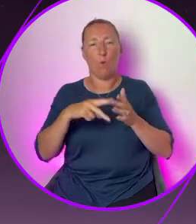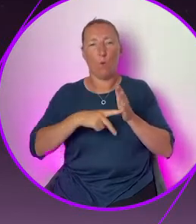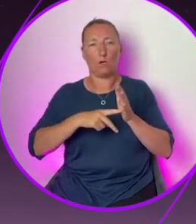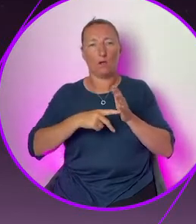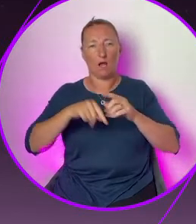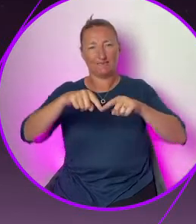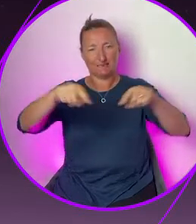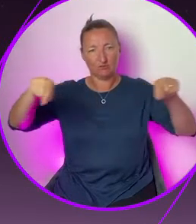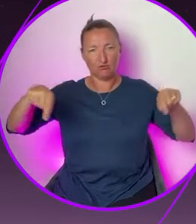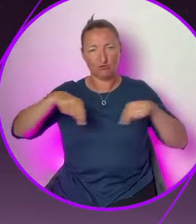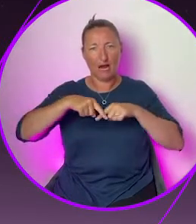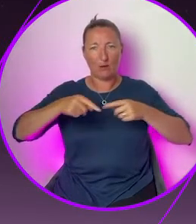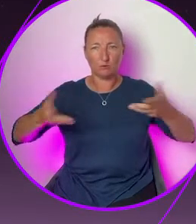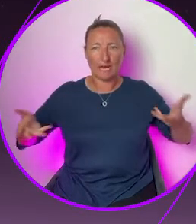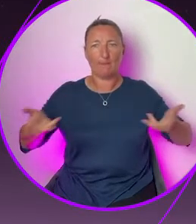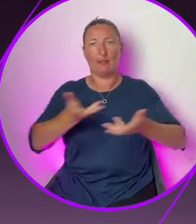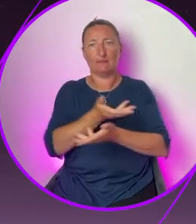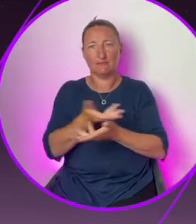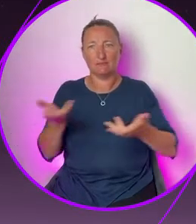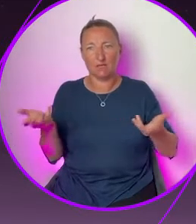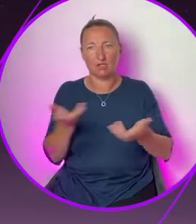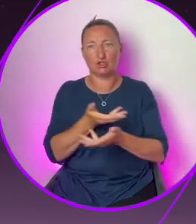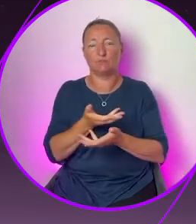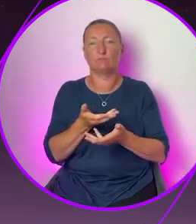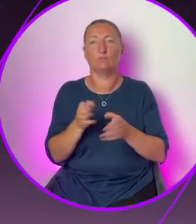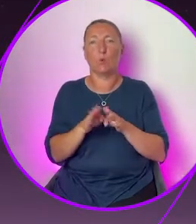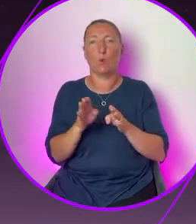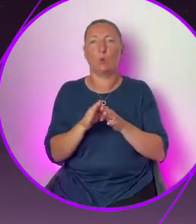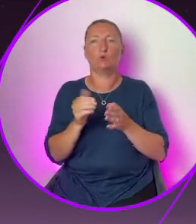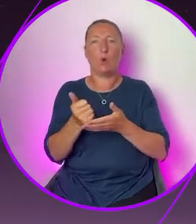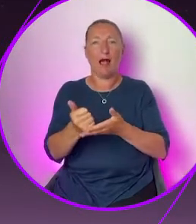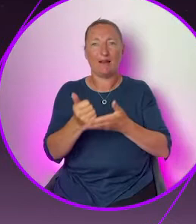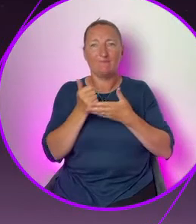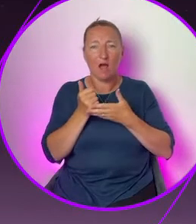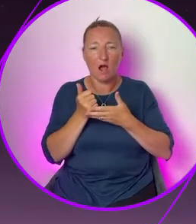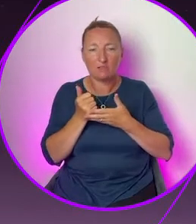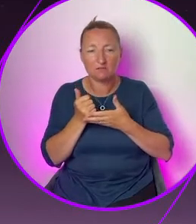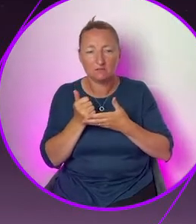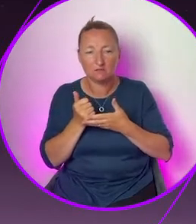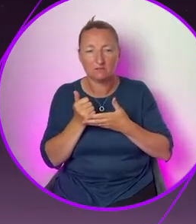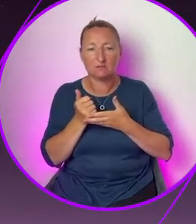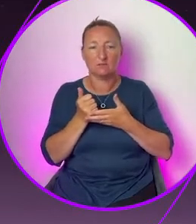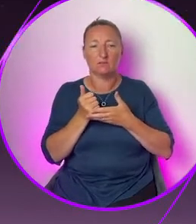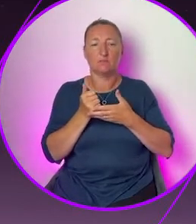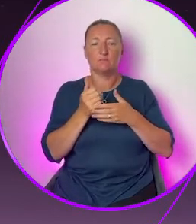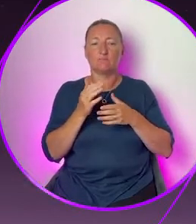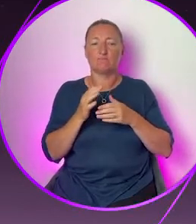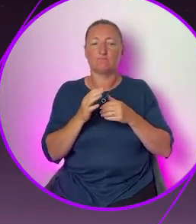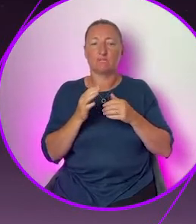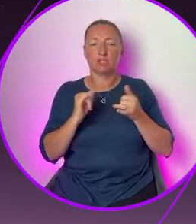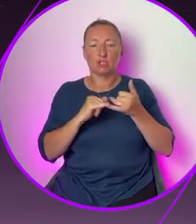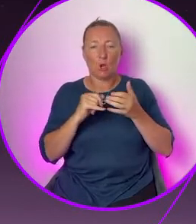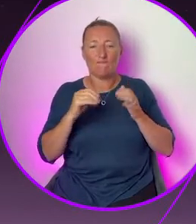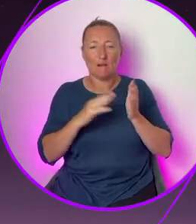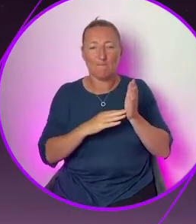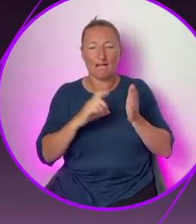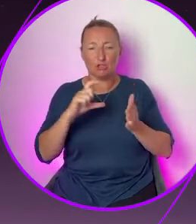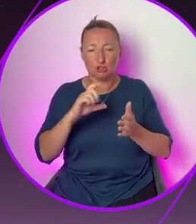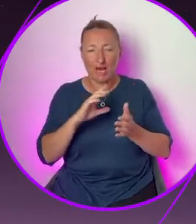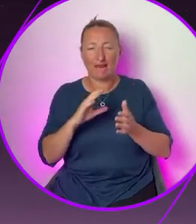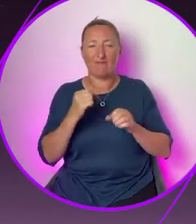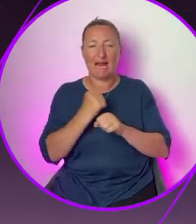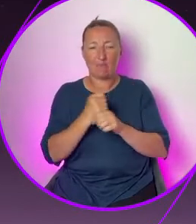roundtables. We also thank our advisors, Evaya Legetov, Sofia Netjaev, Gabriel de la Puente of the White Pube, and